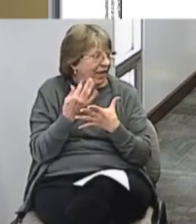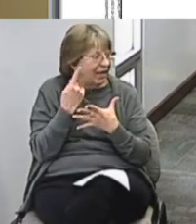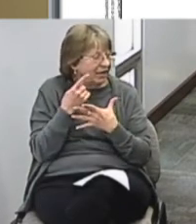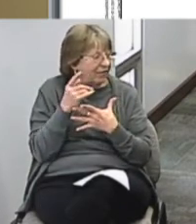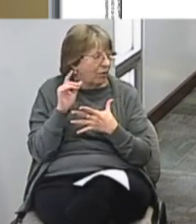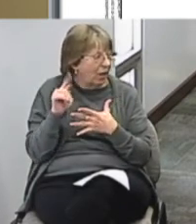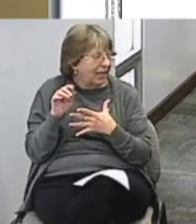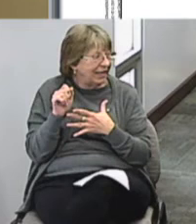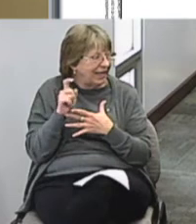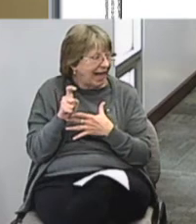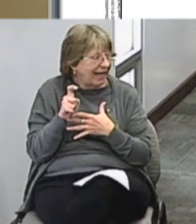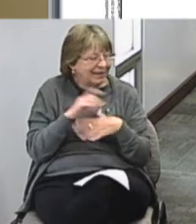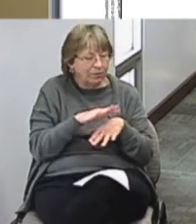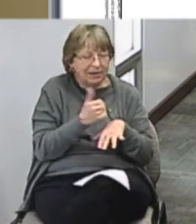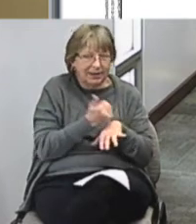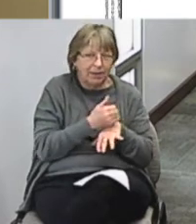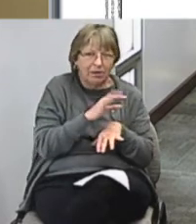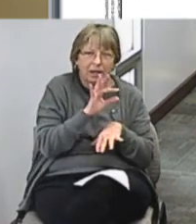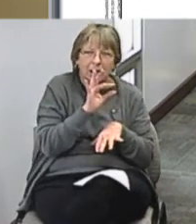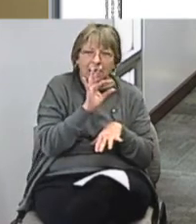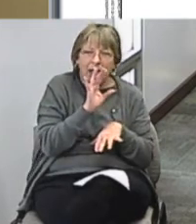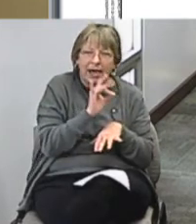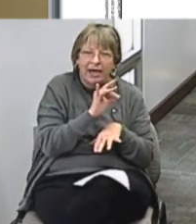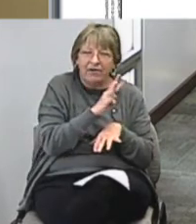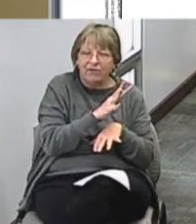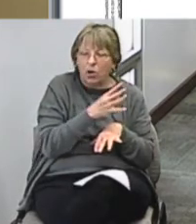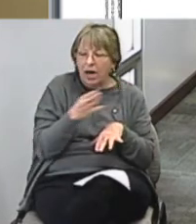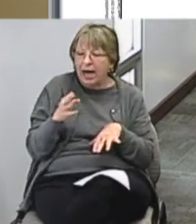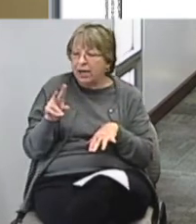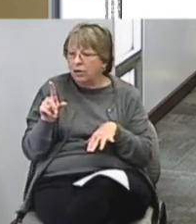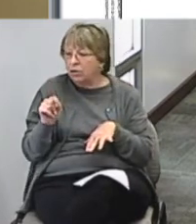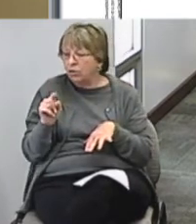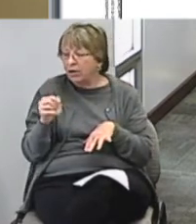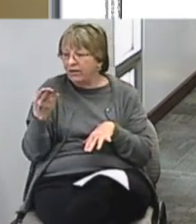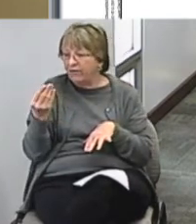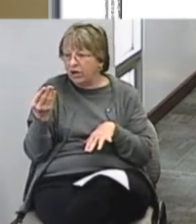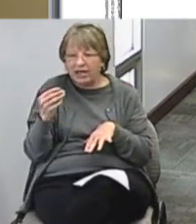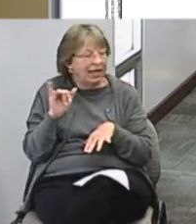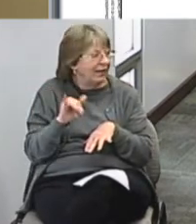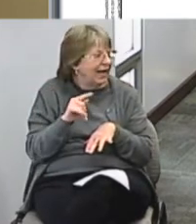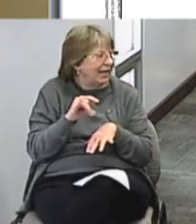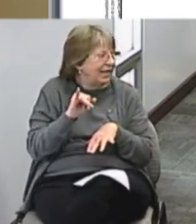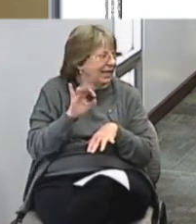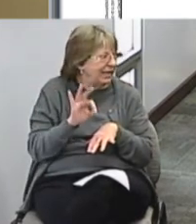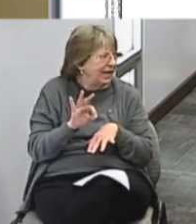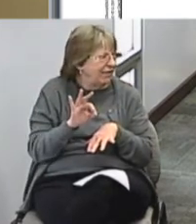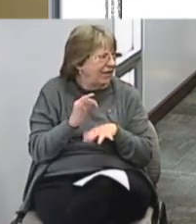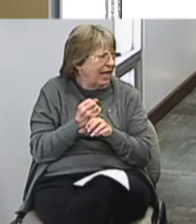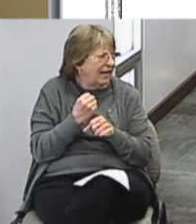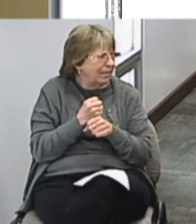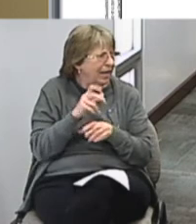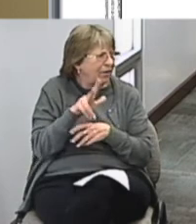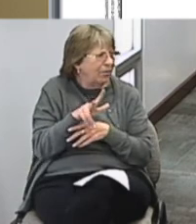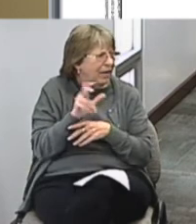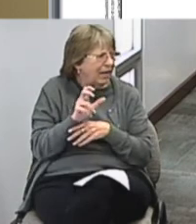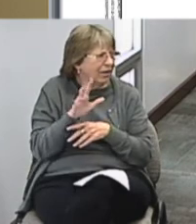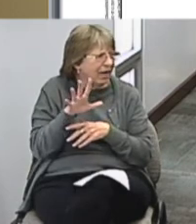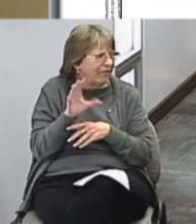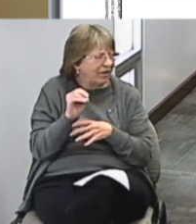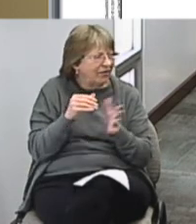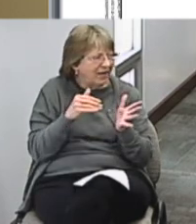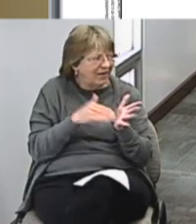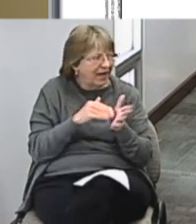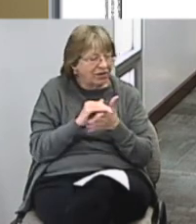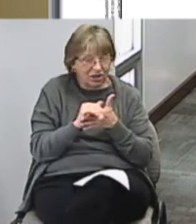established between 1994 and 2014. That TIF district generated roughly $350,000 a year for that